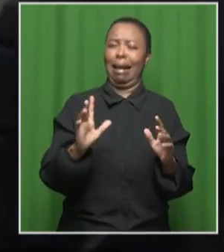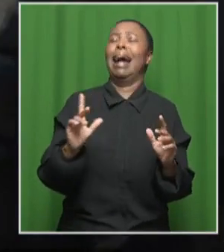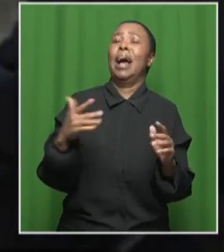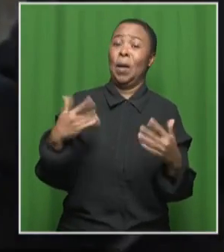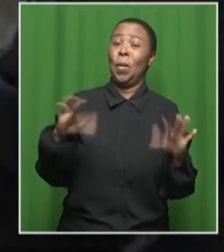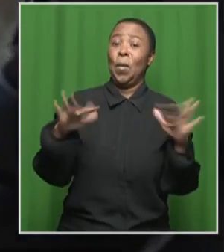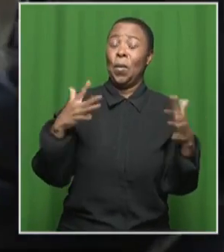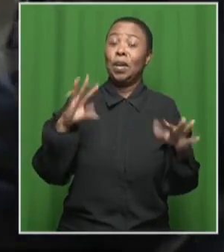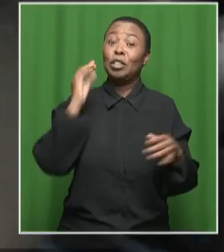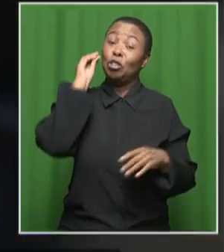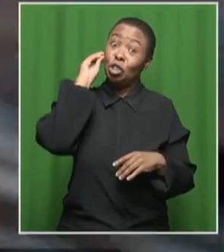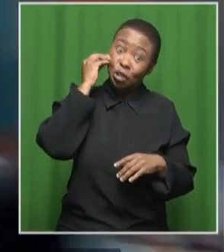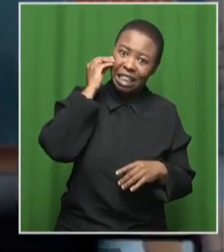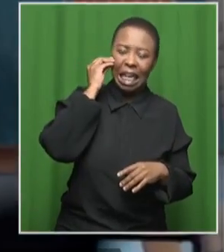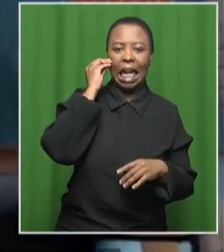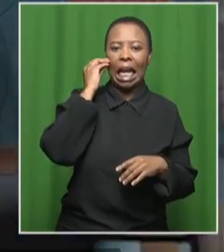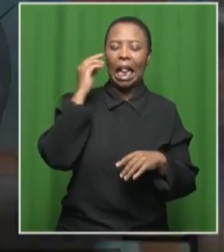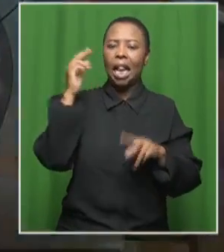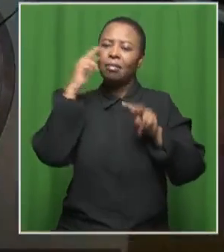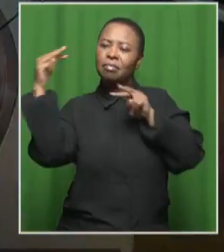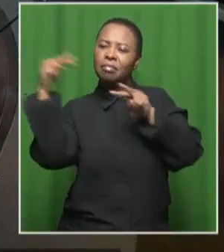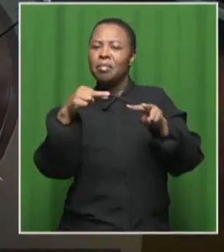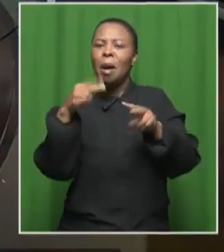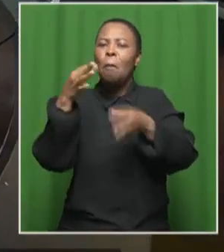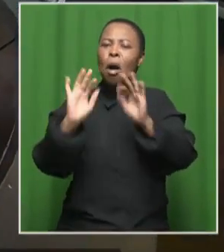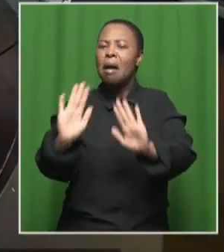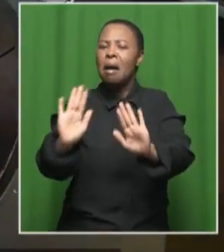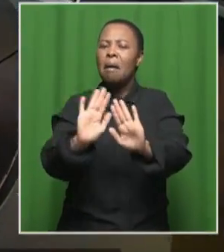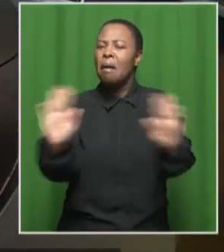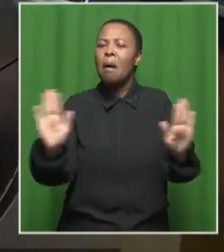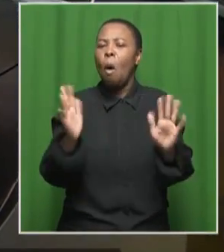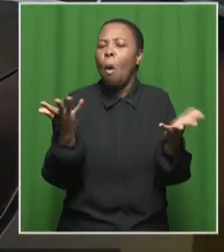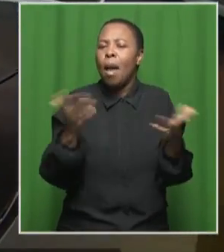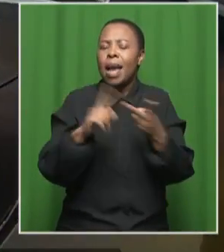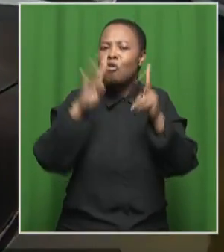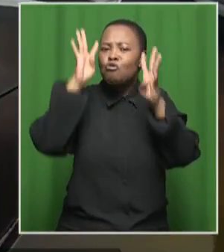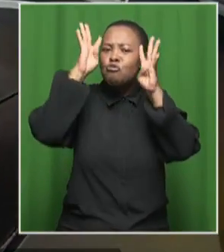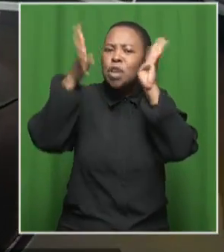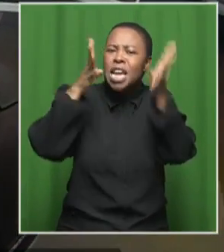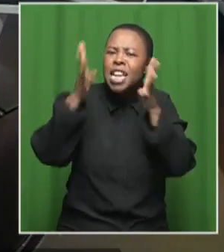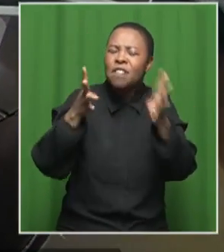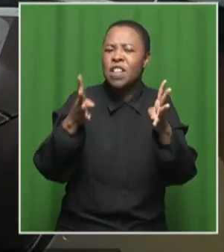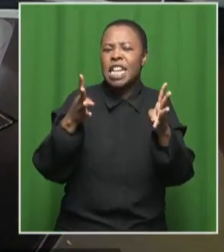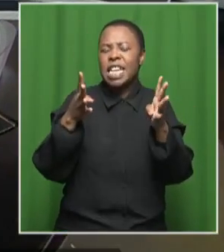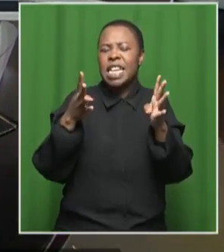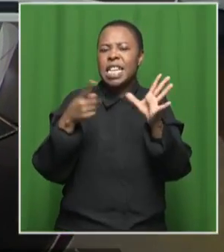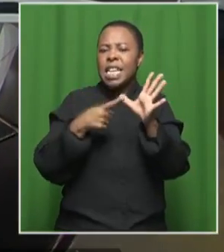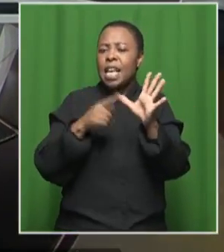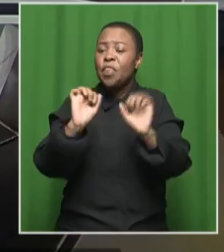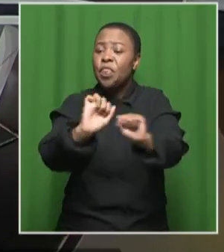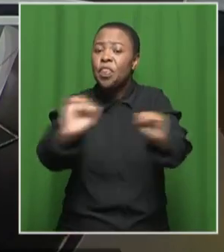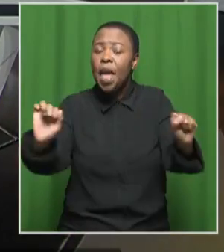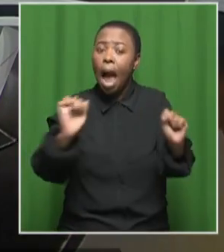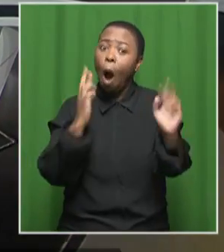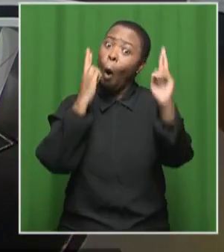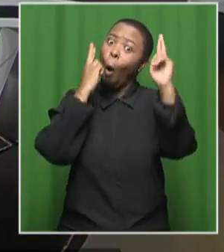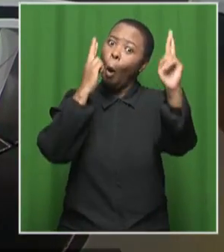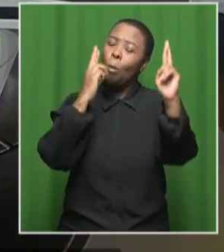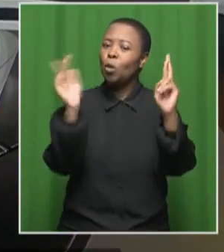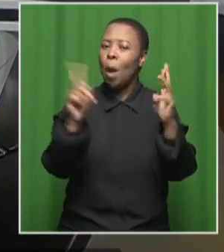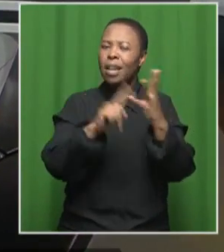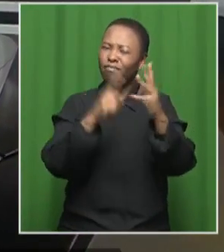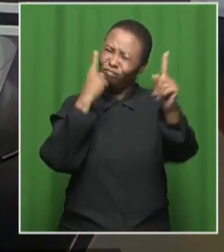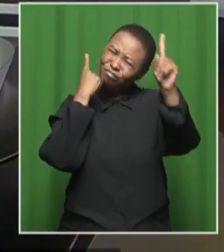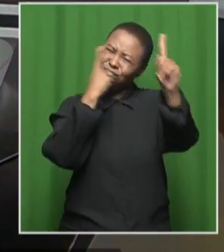and just reveal where they are politically, creatively, and what their hopes and aspirations are. I love